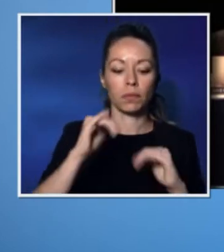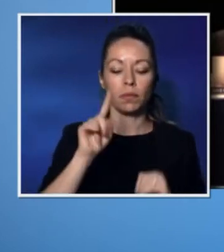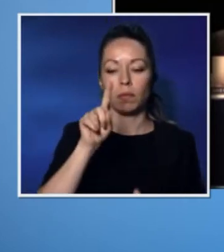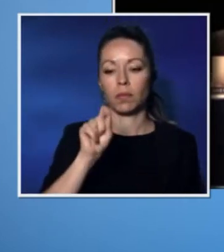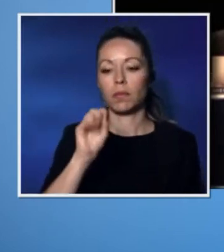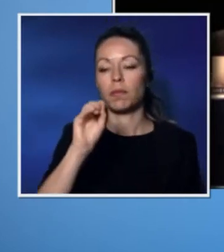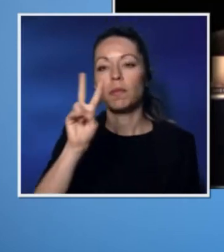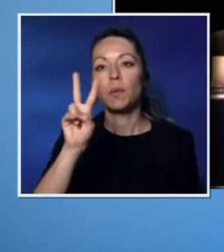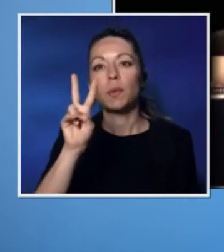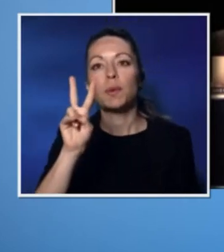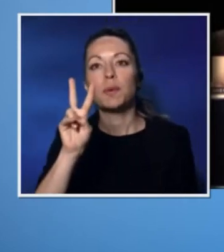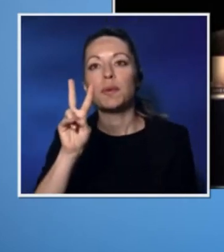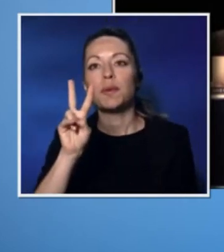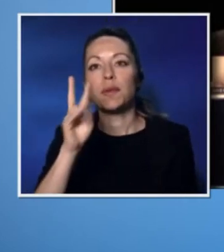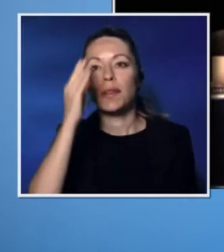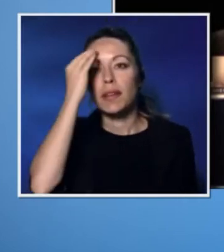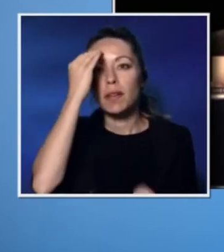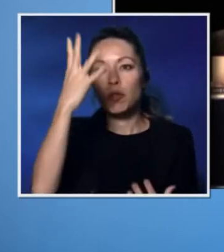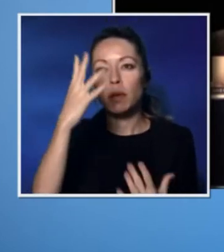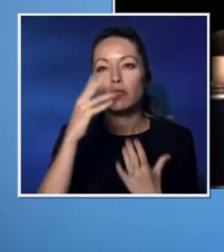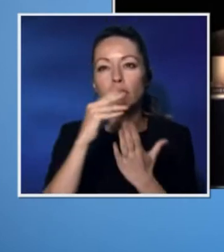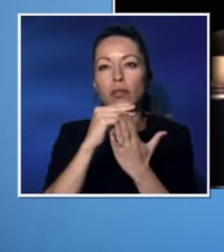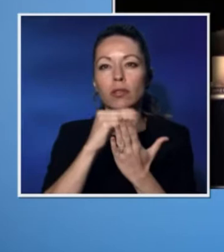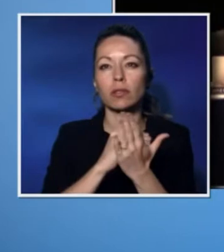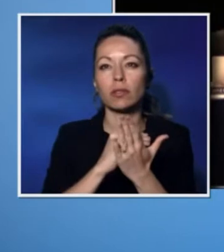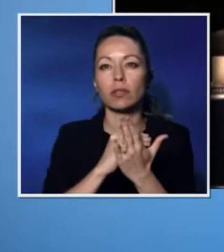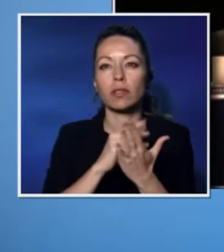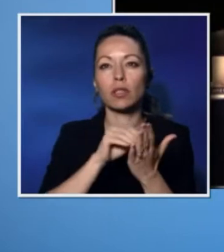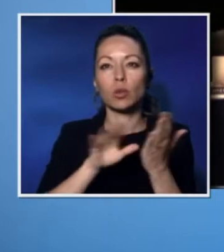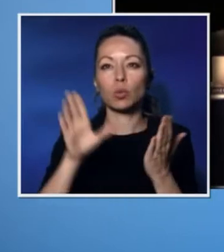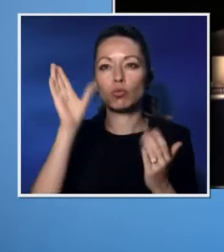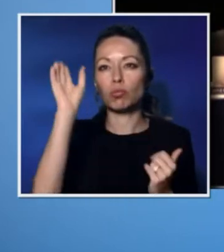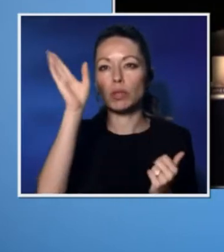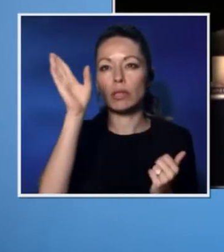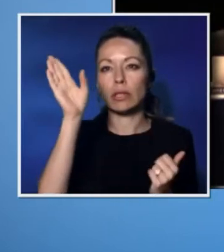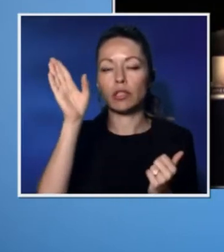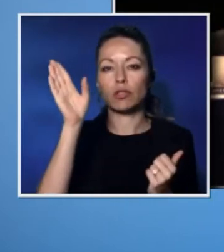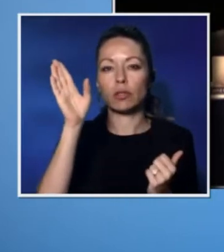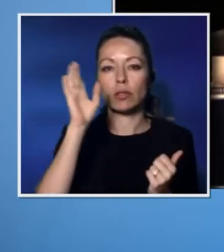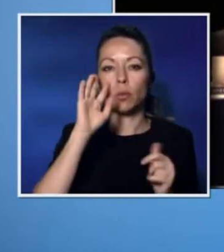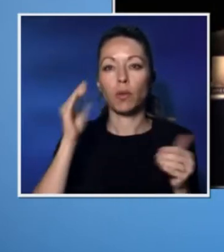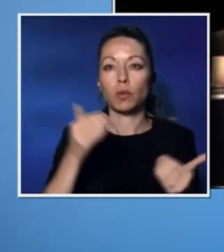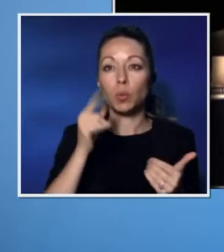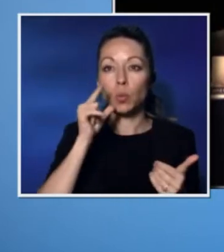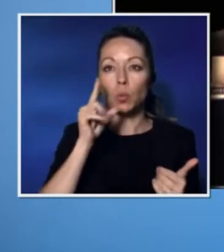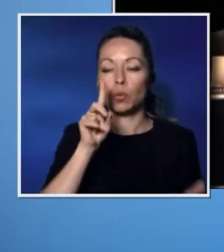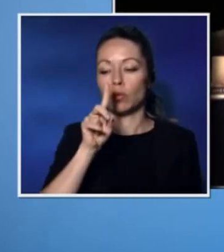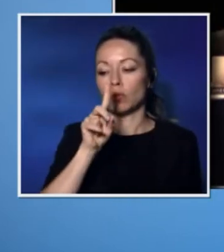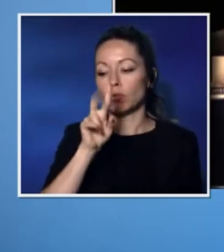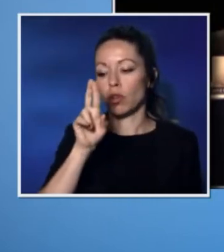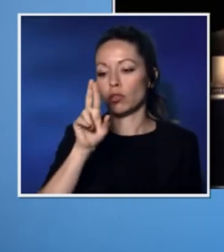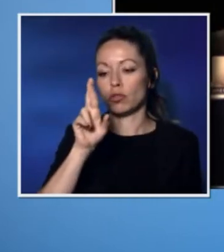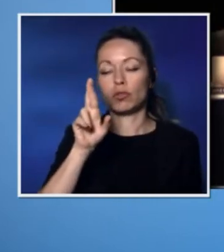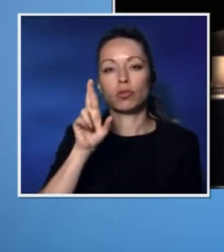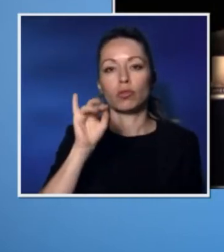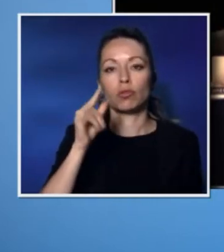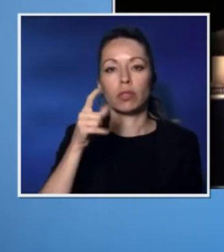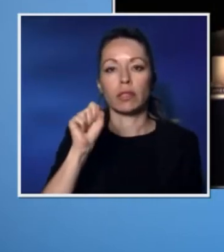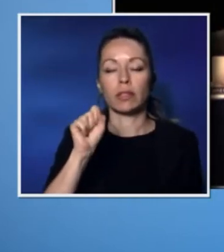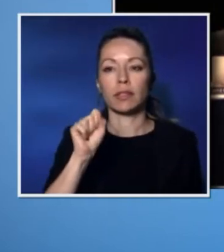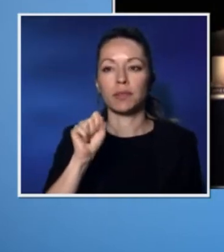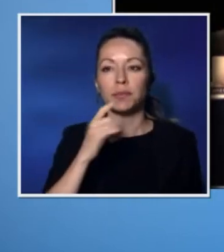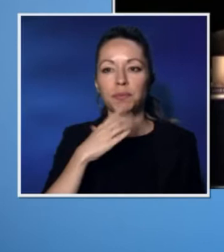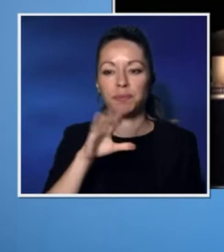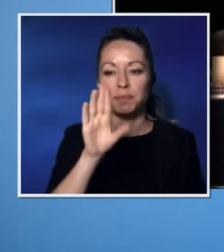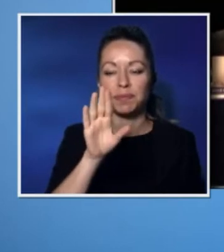1.02, a information item, student presentation to be introduced by Dr. Ricks. Good